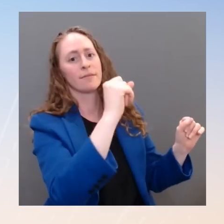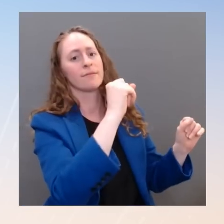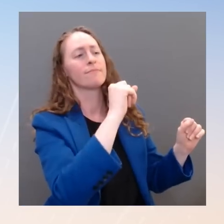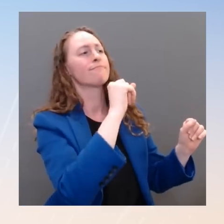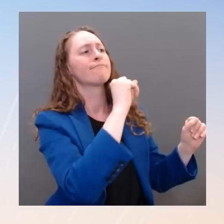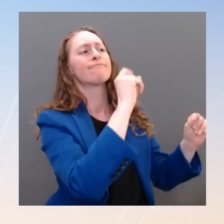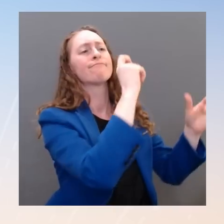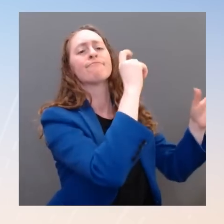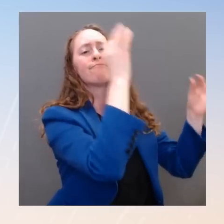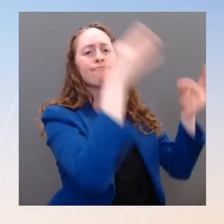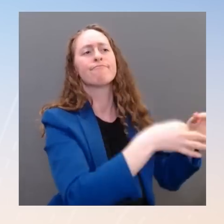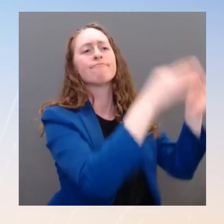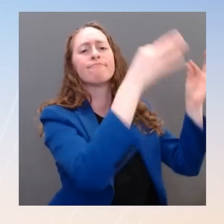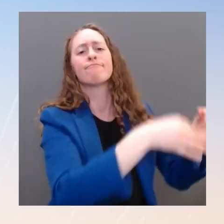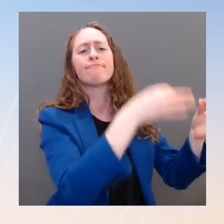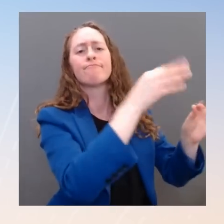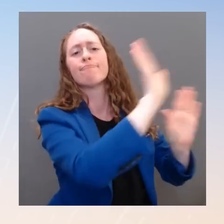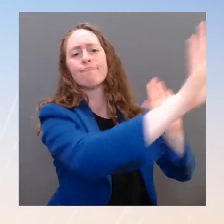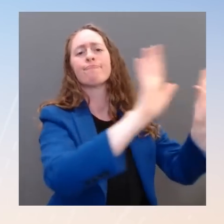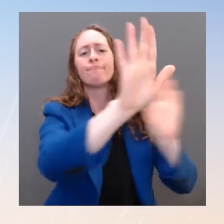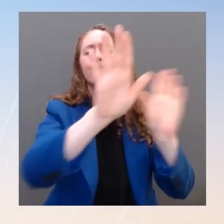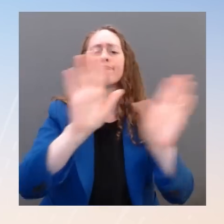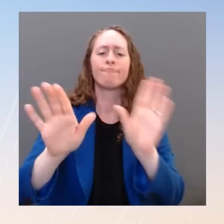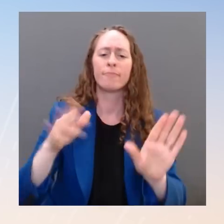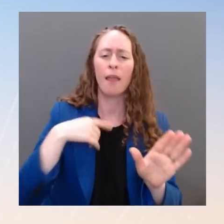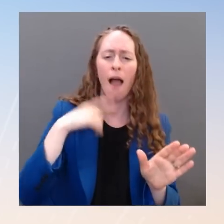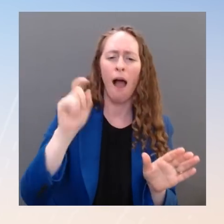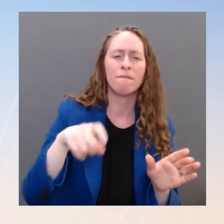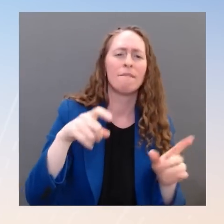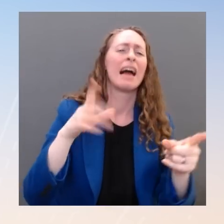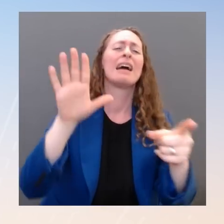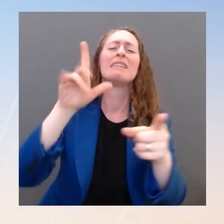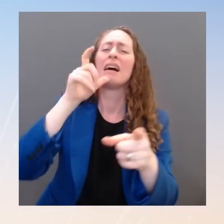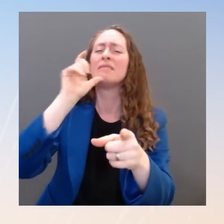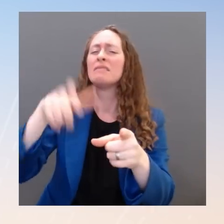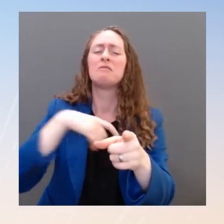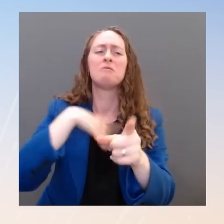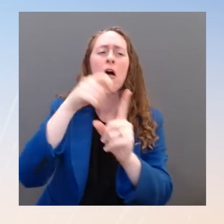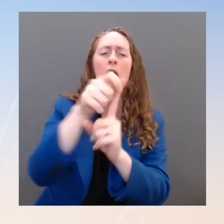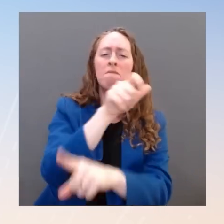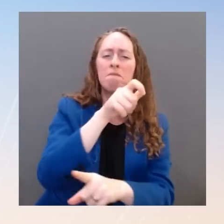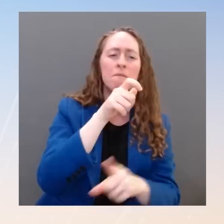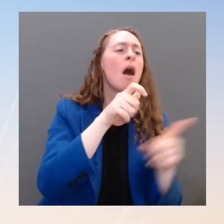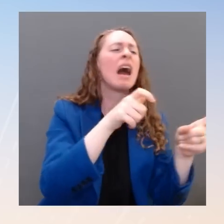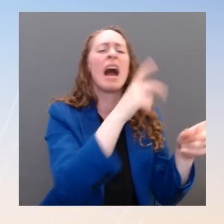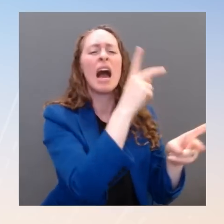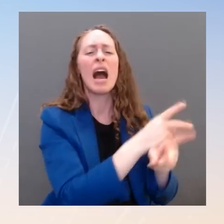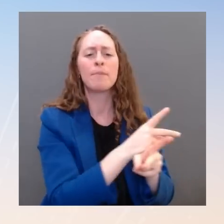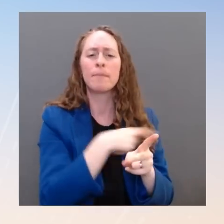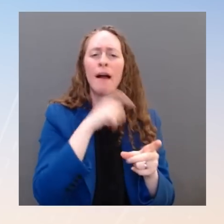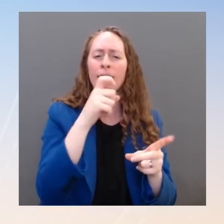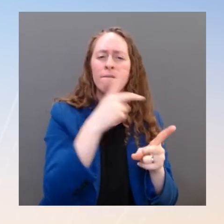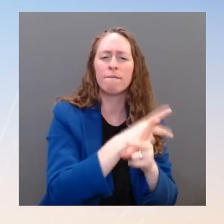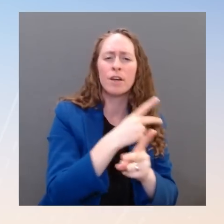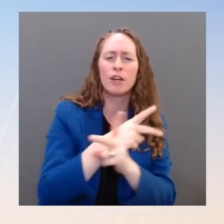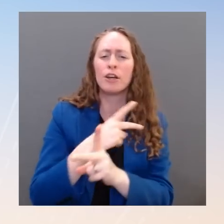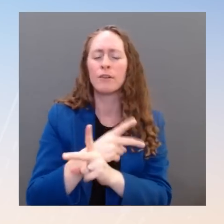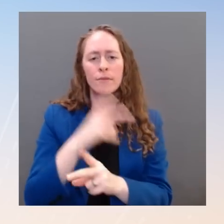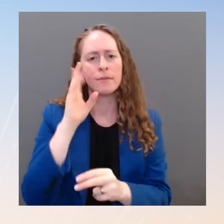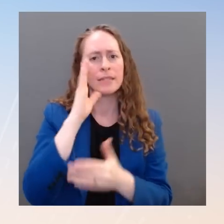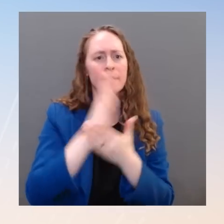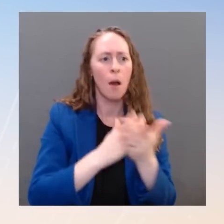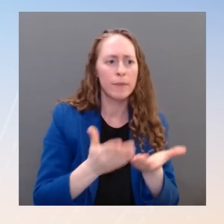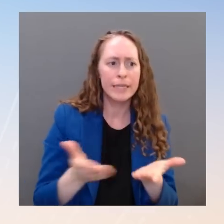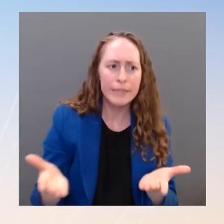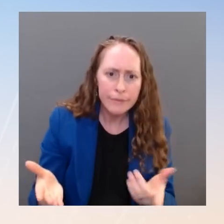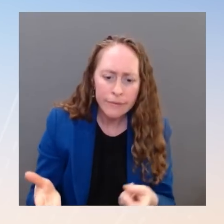the impact on jobs and wages and, of course, on inflation. But we're also looking at and costs, of course, of goods. But we're also